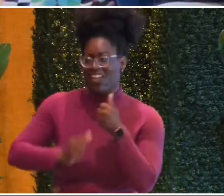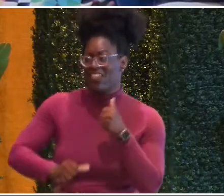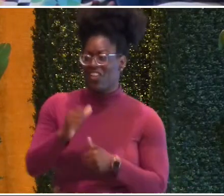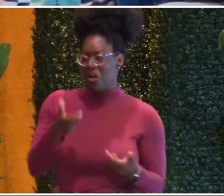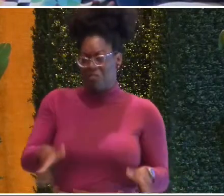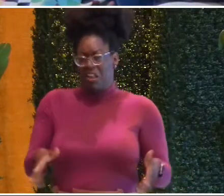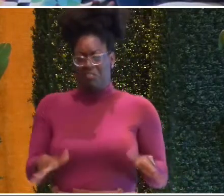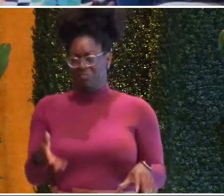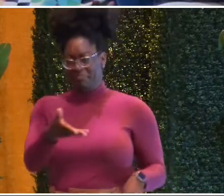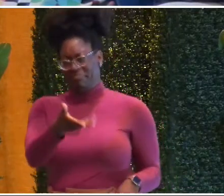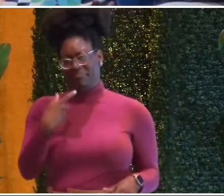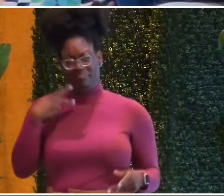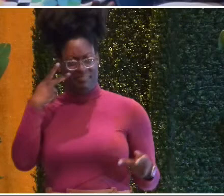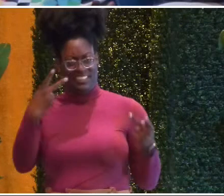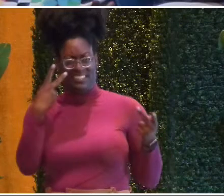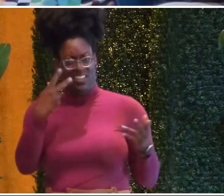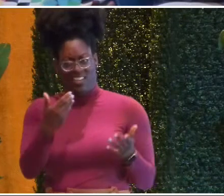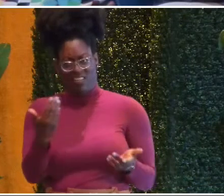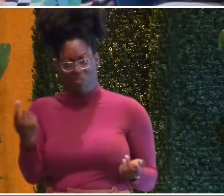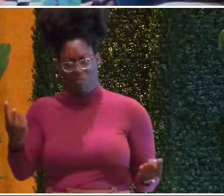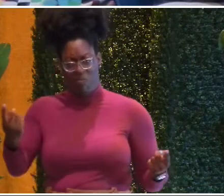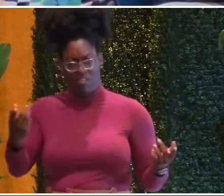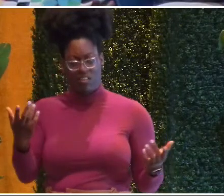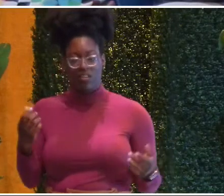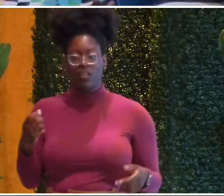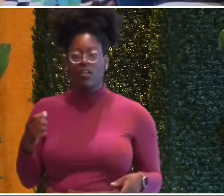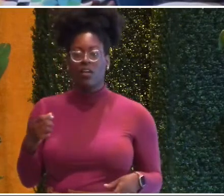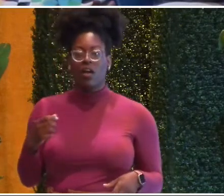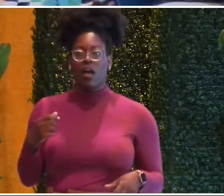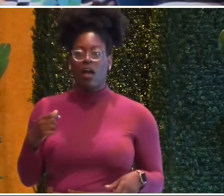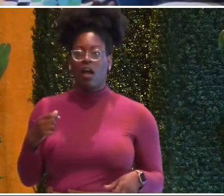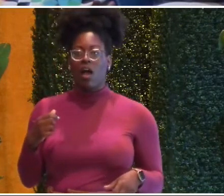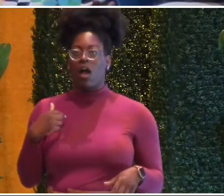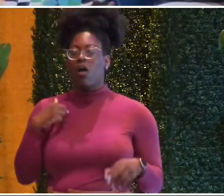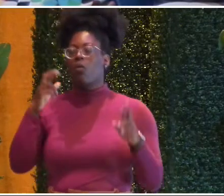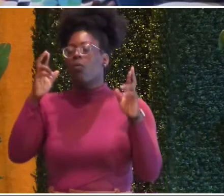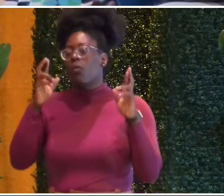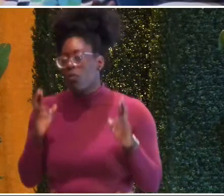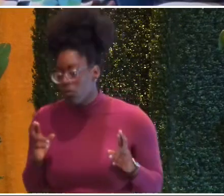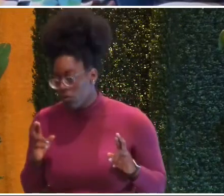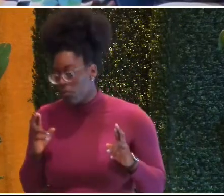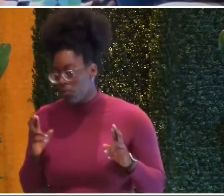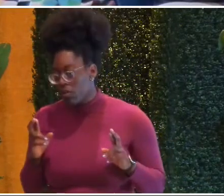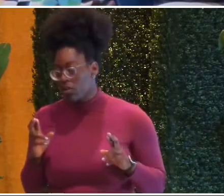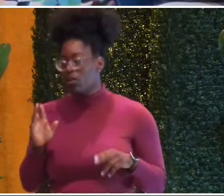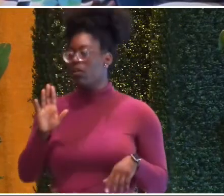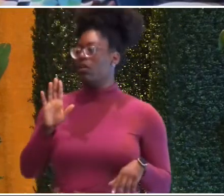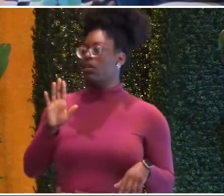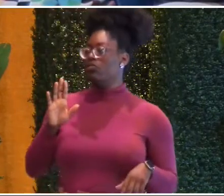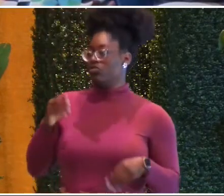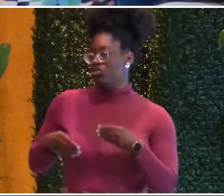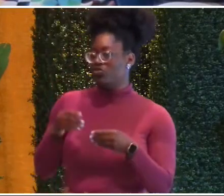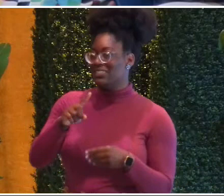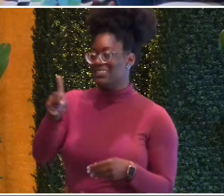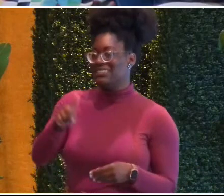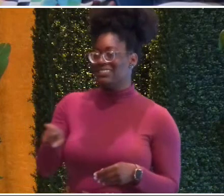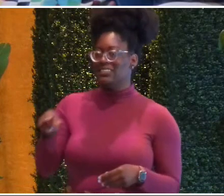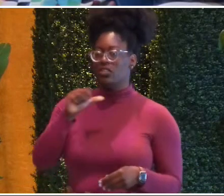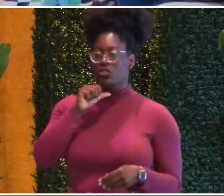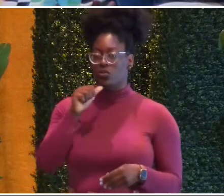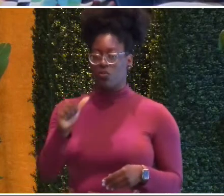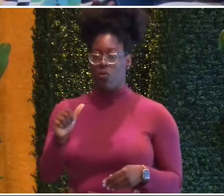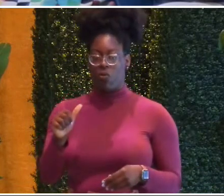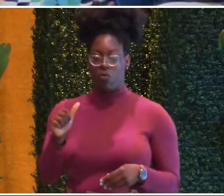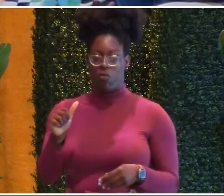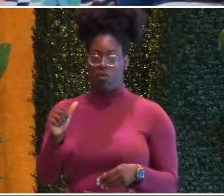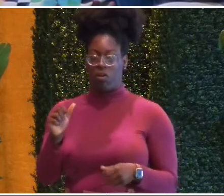hope for you all, though, is that you don't get burnt out too quickly, right? Because there's a lot of energy